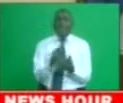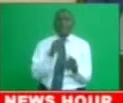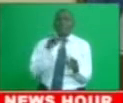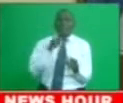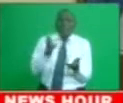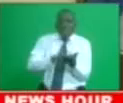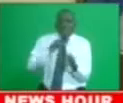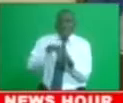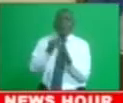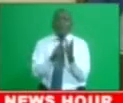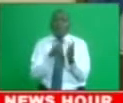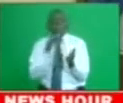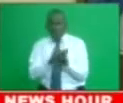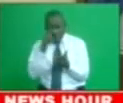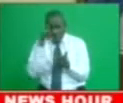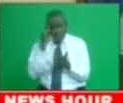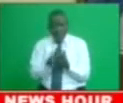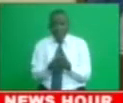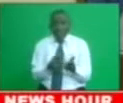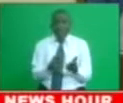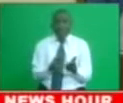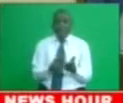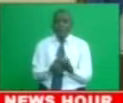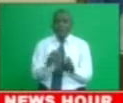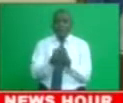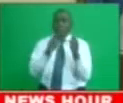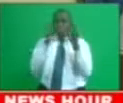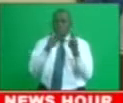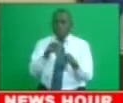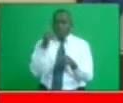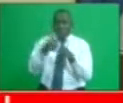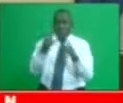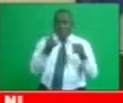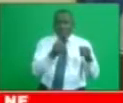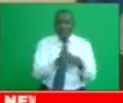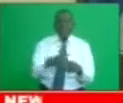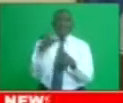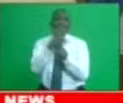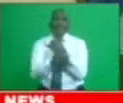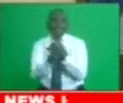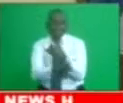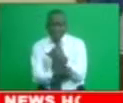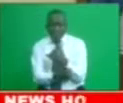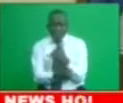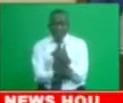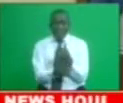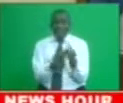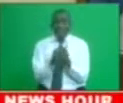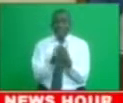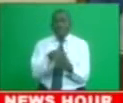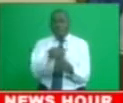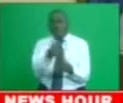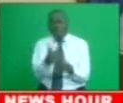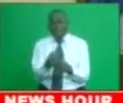report itself stressed the fact that the results for each country, and I quote, are based on the